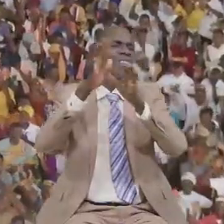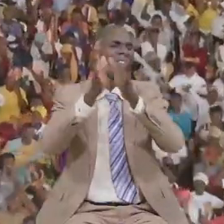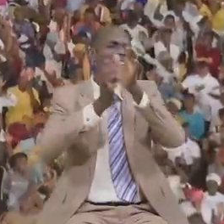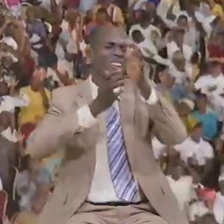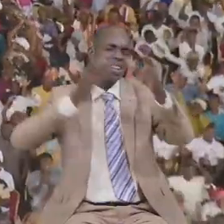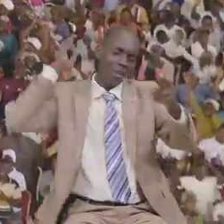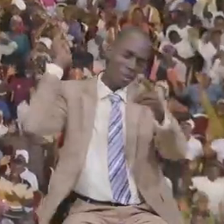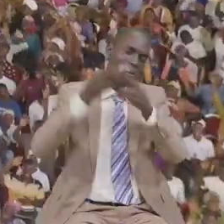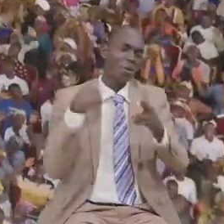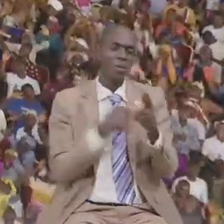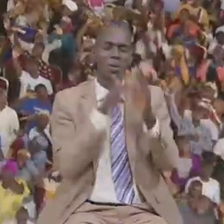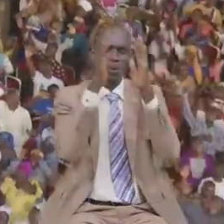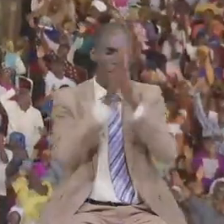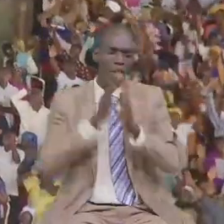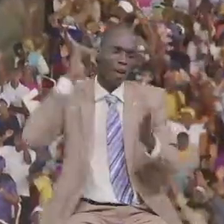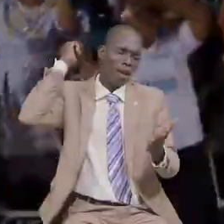we pray.